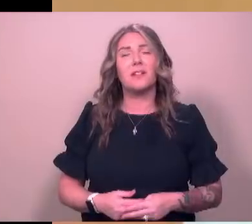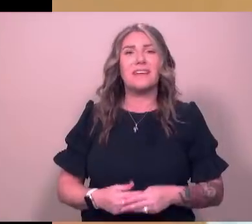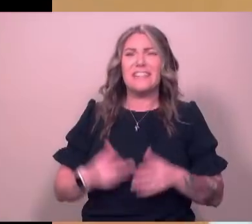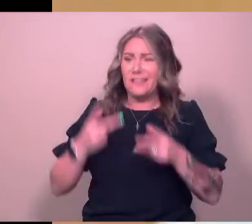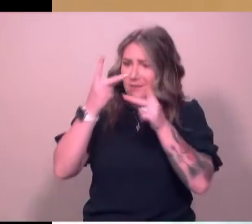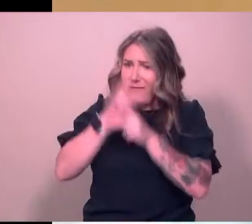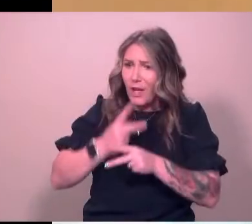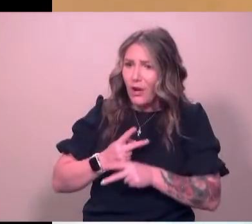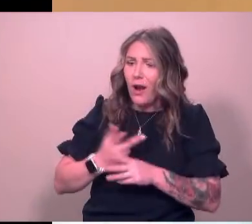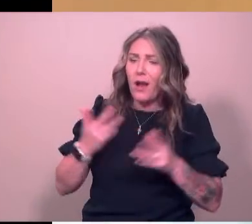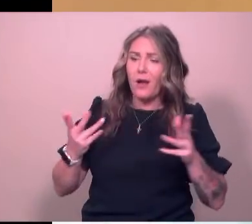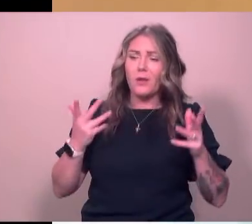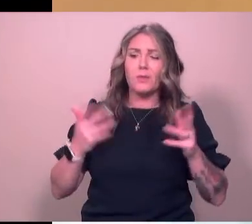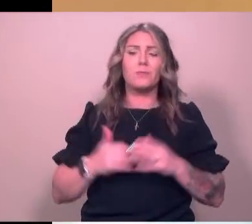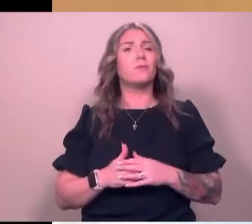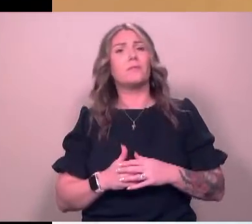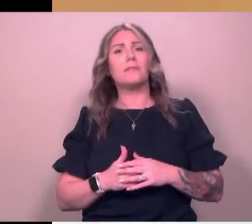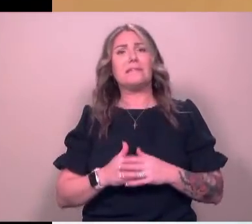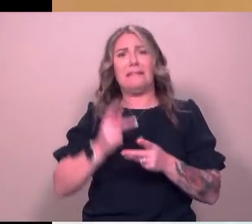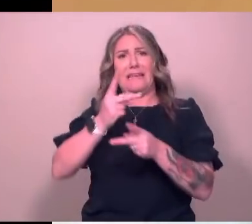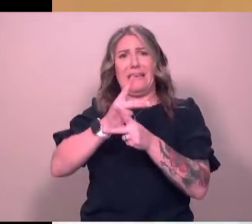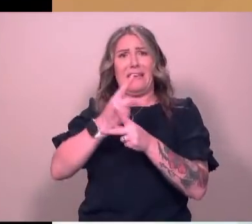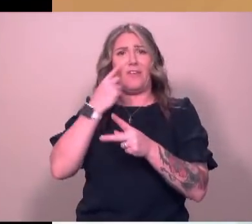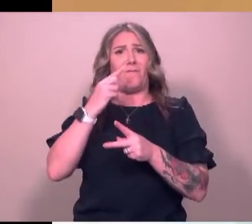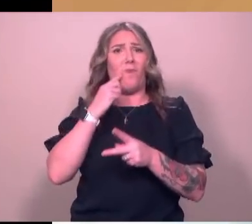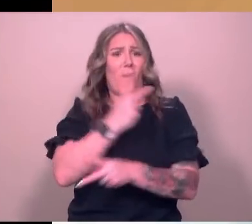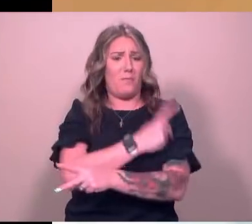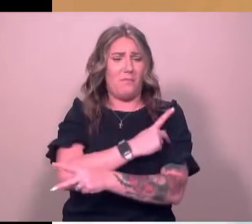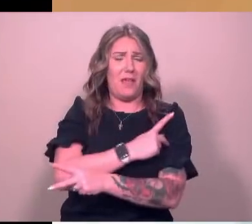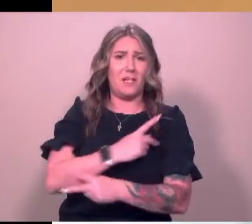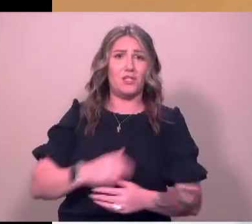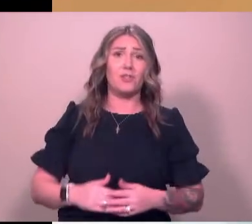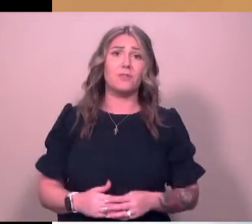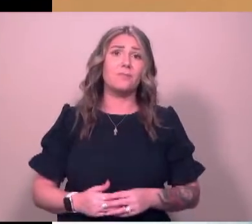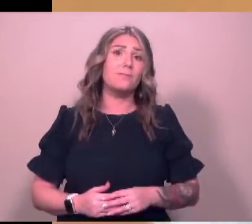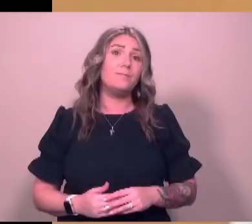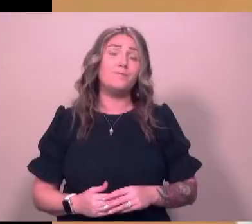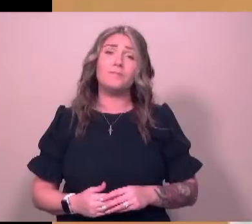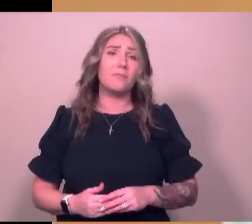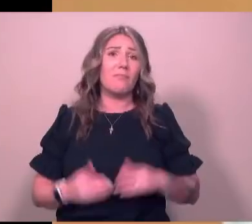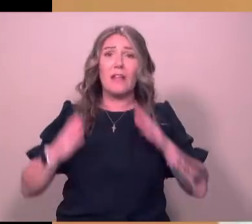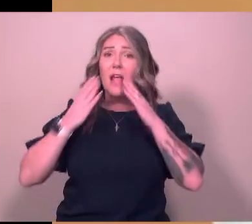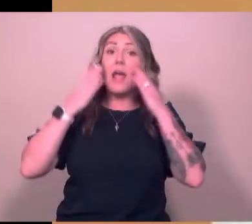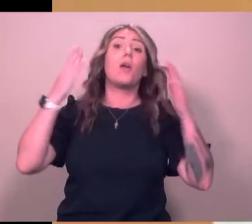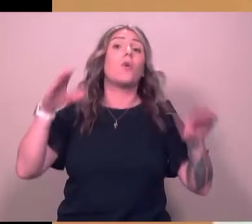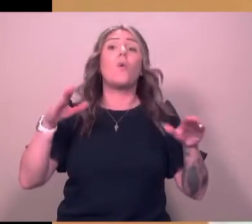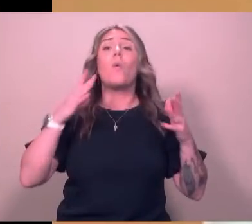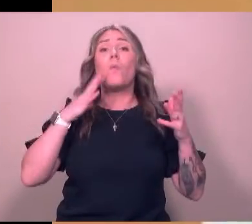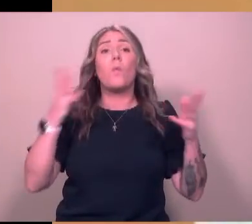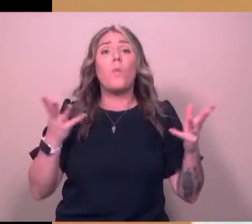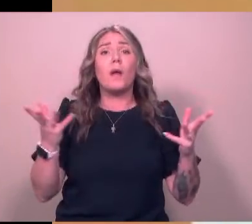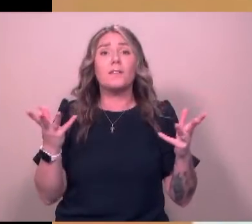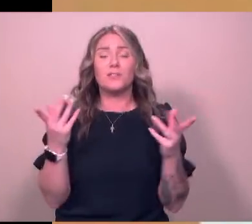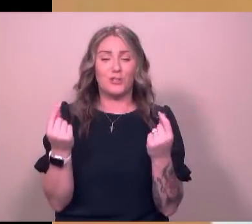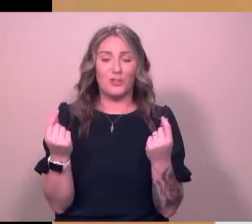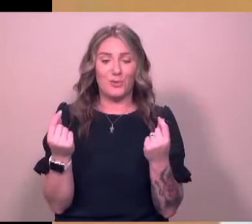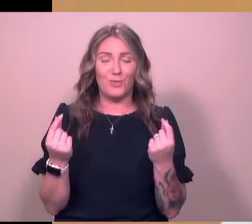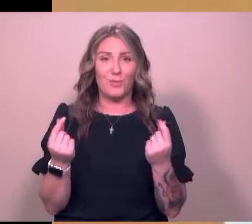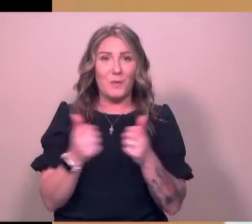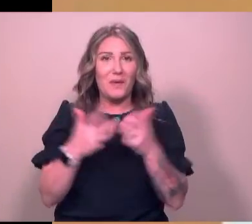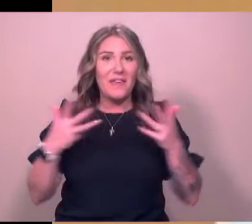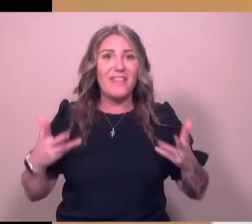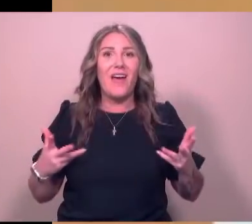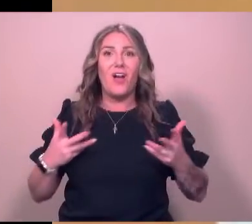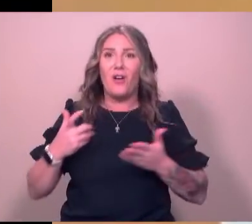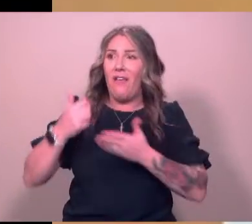together, care for our patients. I don't know what I don't know what to do